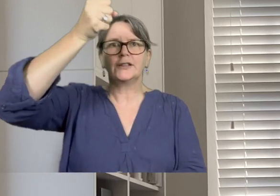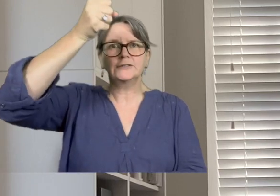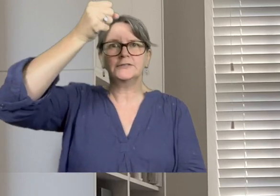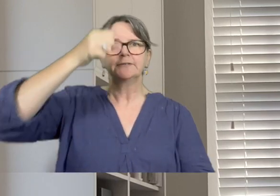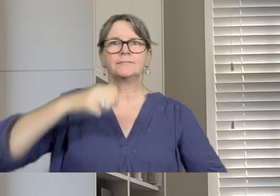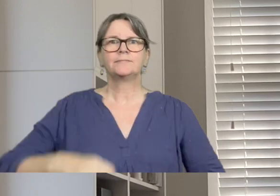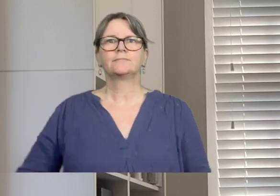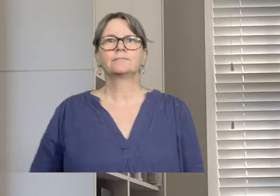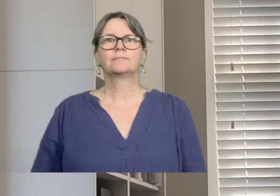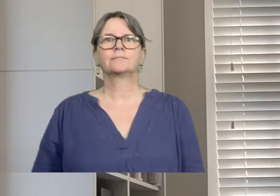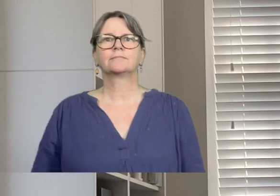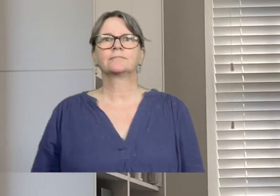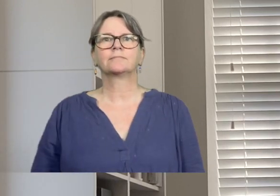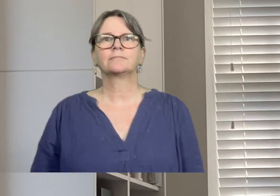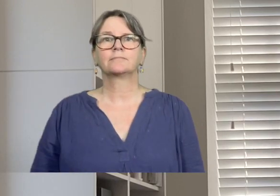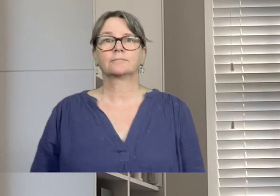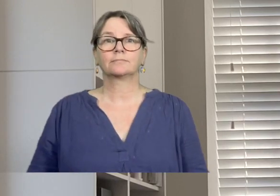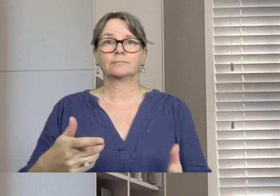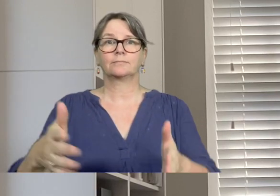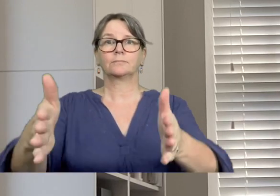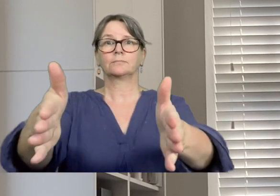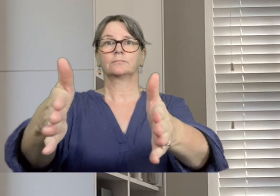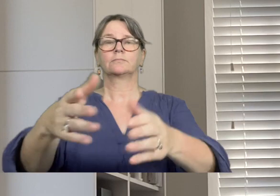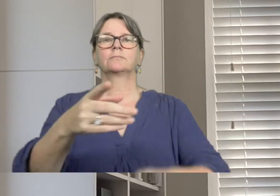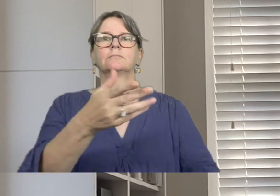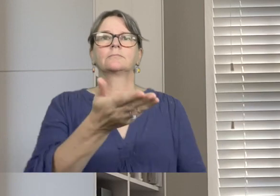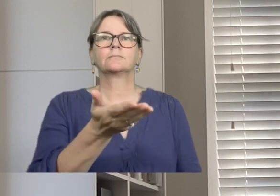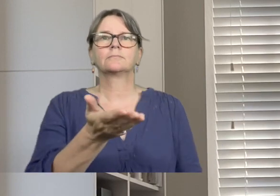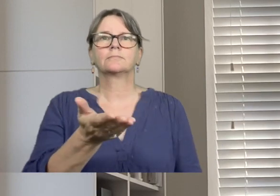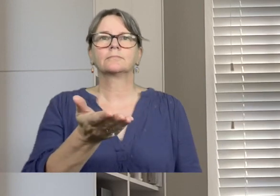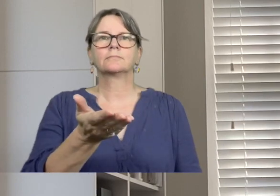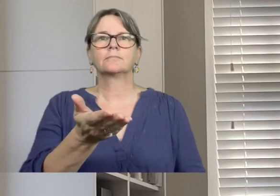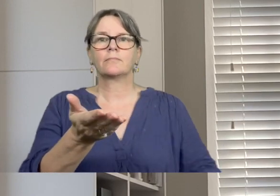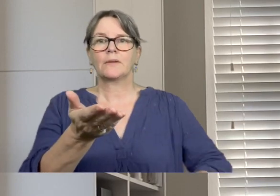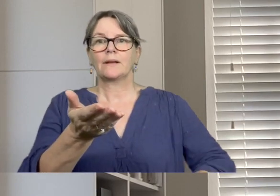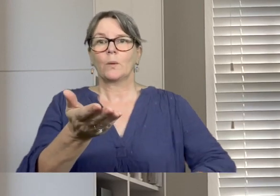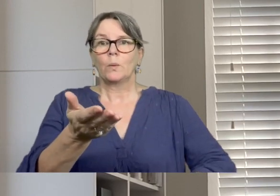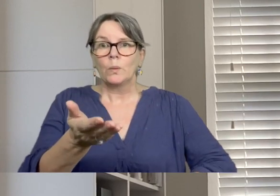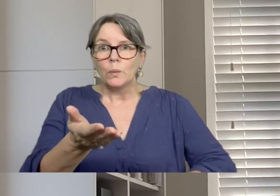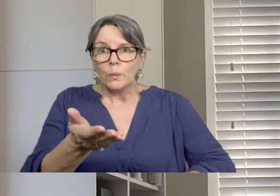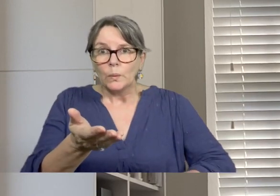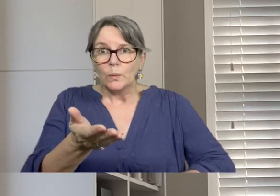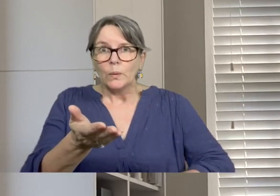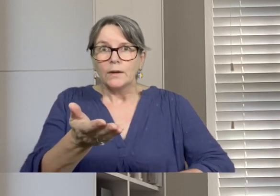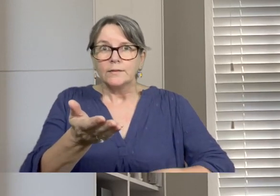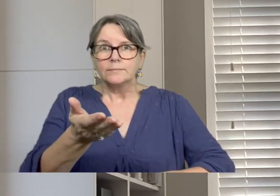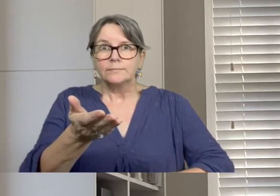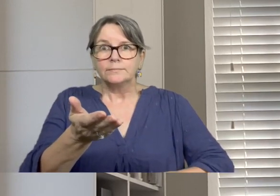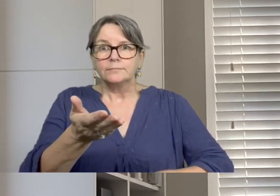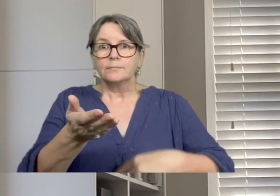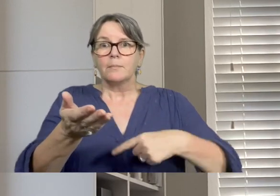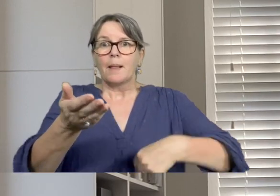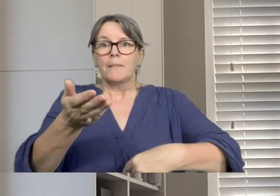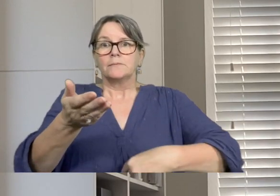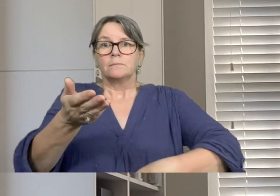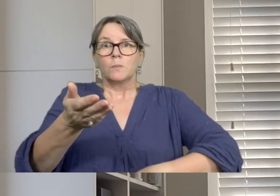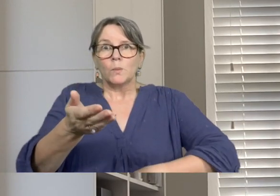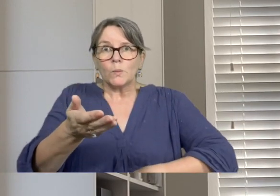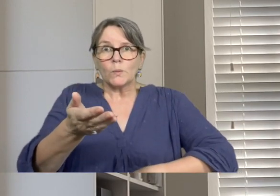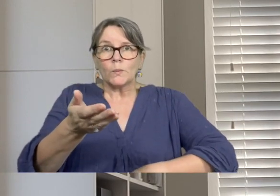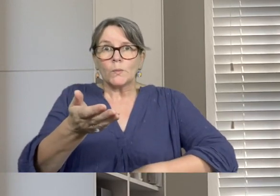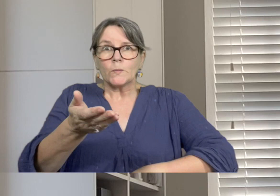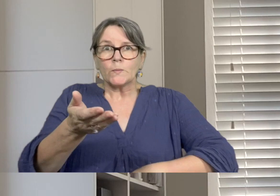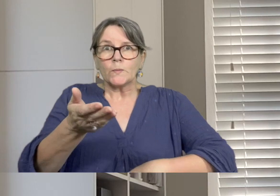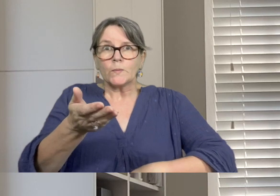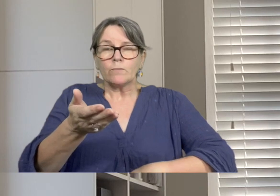to settle and there to be space between the head and the shoulders. We take a breath in. As we breathe out, the belly button curls behind. So upper body stays